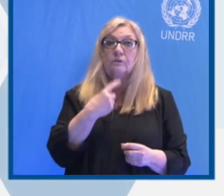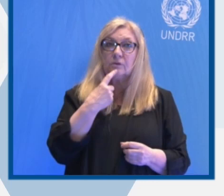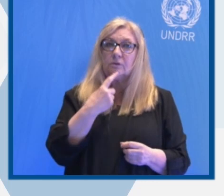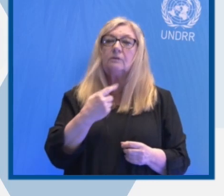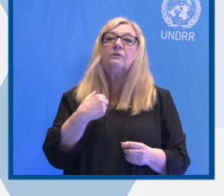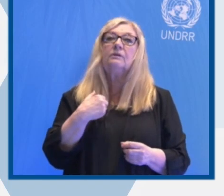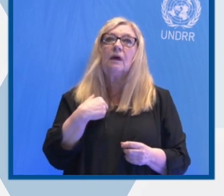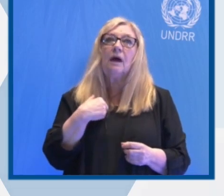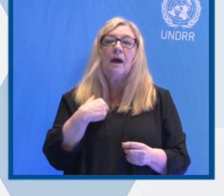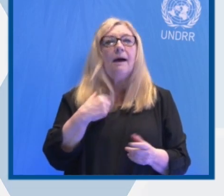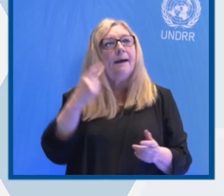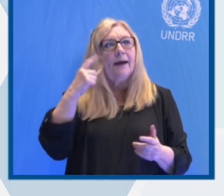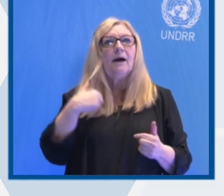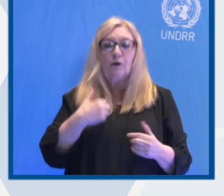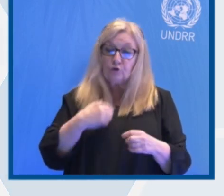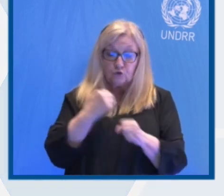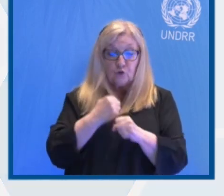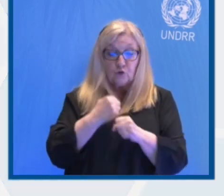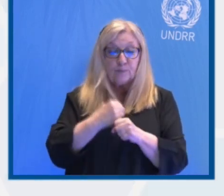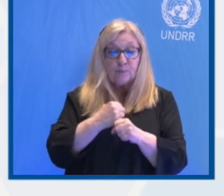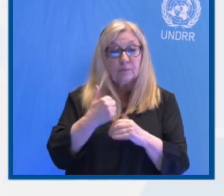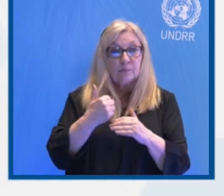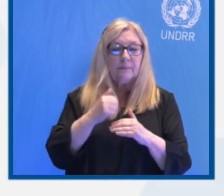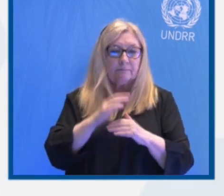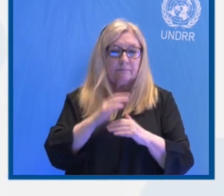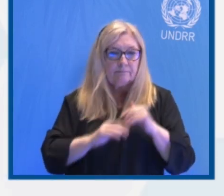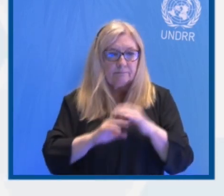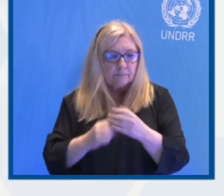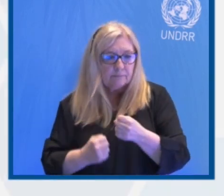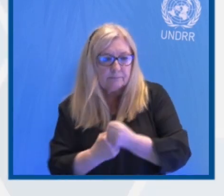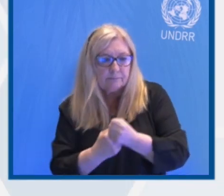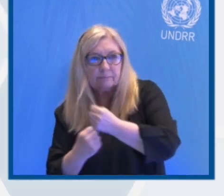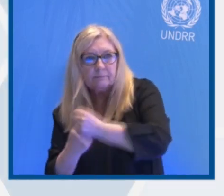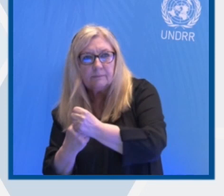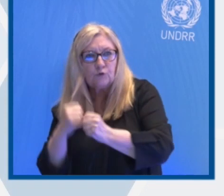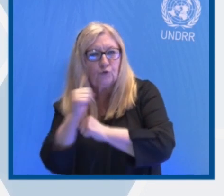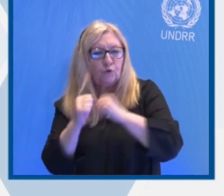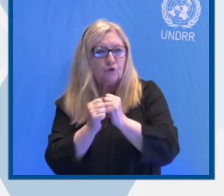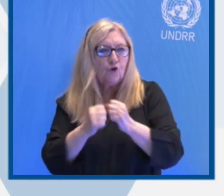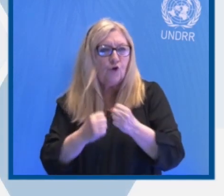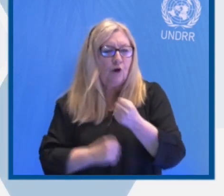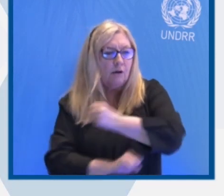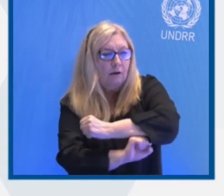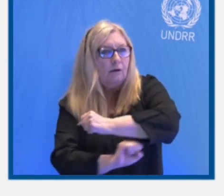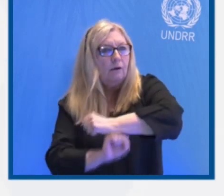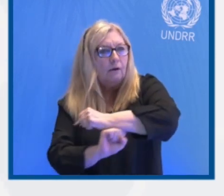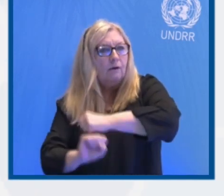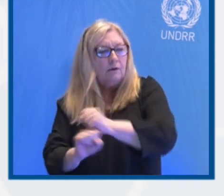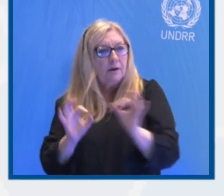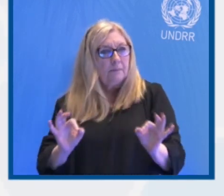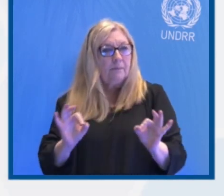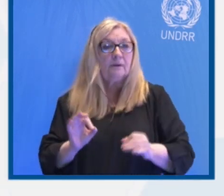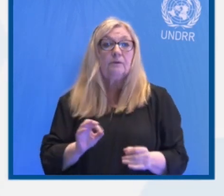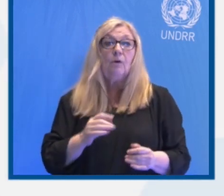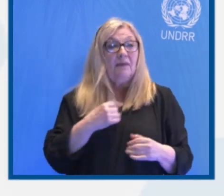job? Have we done an adequate job in building resilient infrastructure? I think the answer to that question is